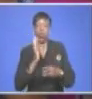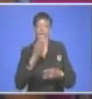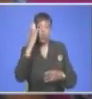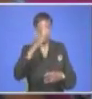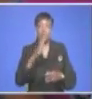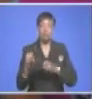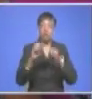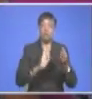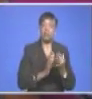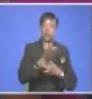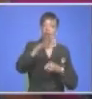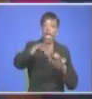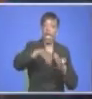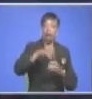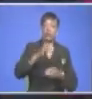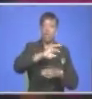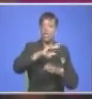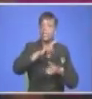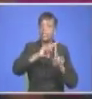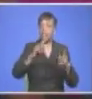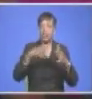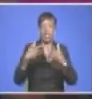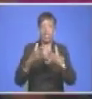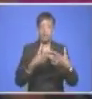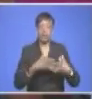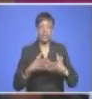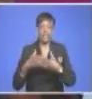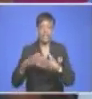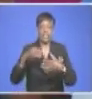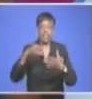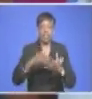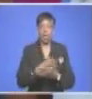New Providence, giving Bahamians a treat. Their